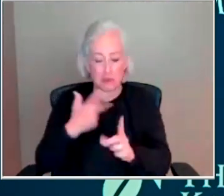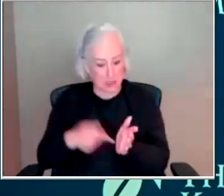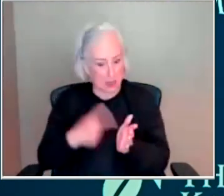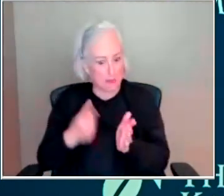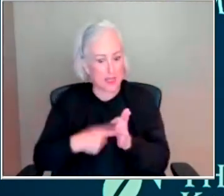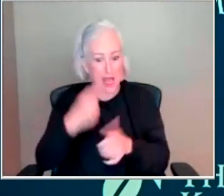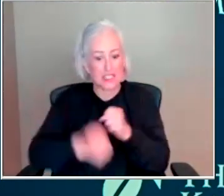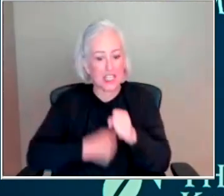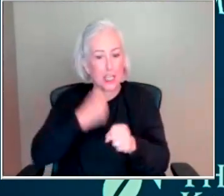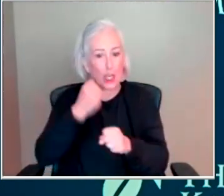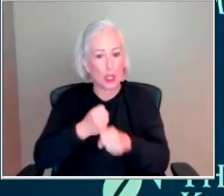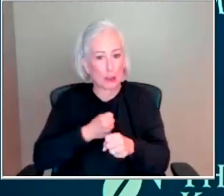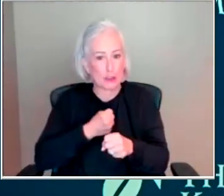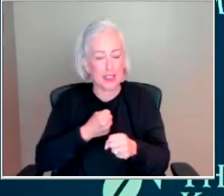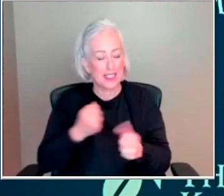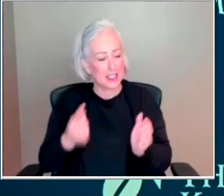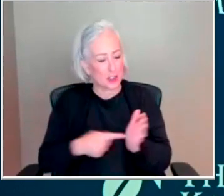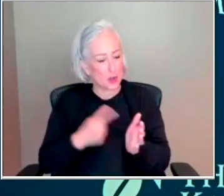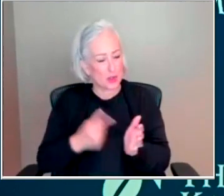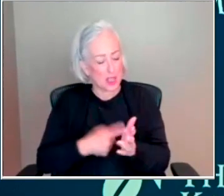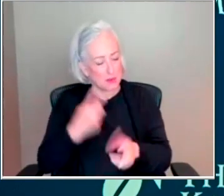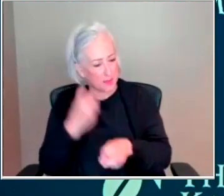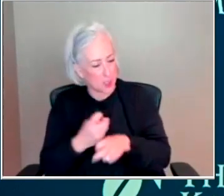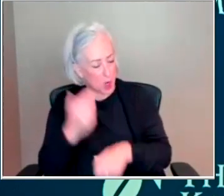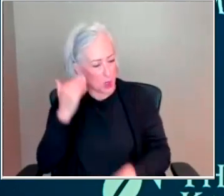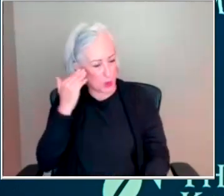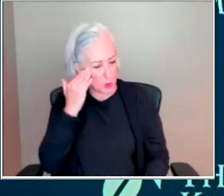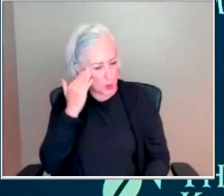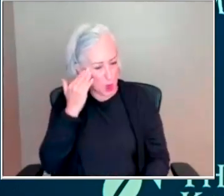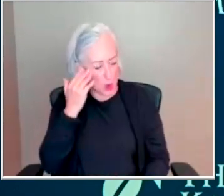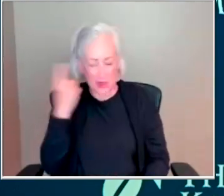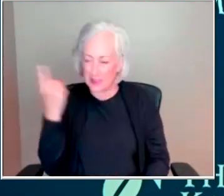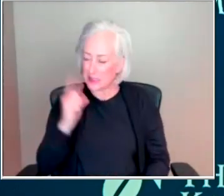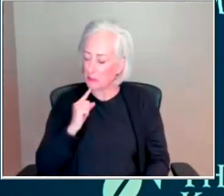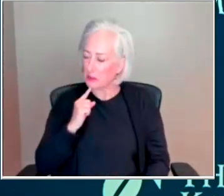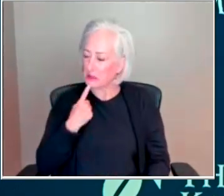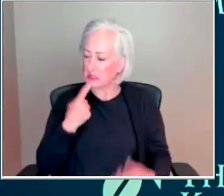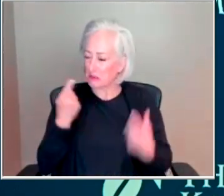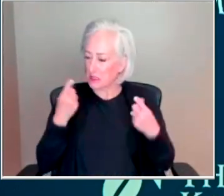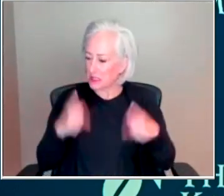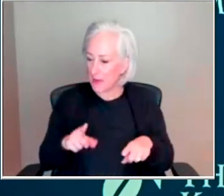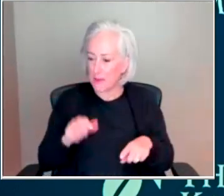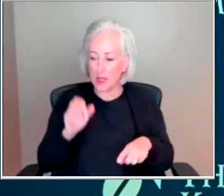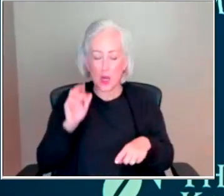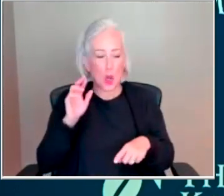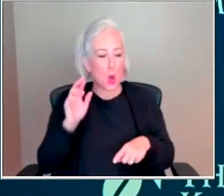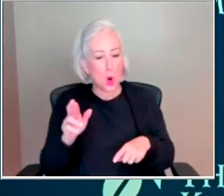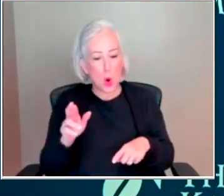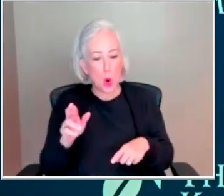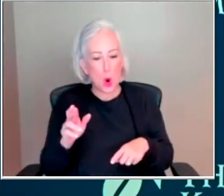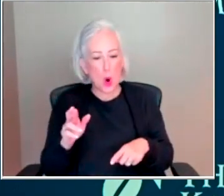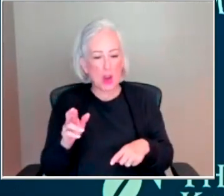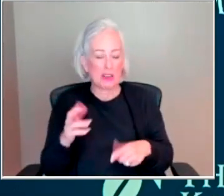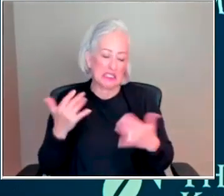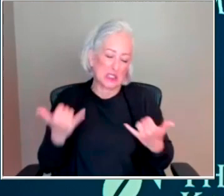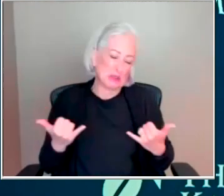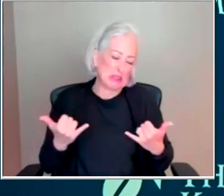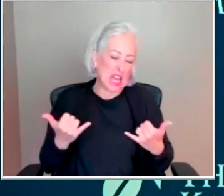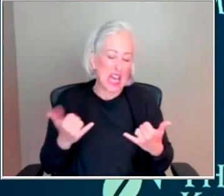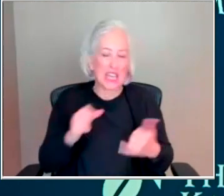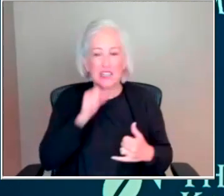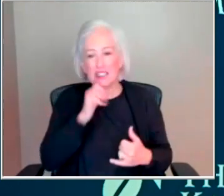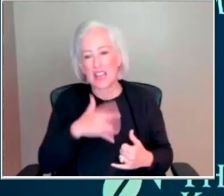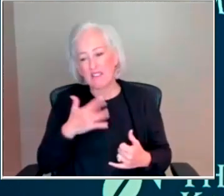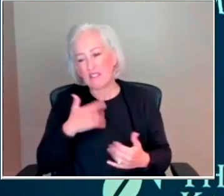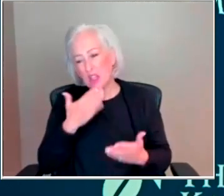difficult sometimes to perceive when the dramatic changes have happened, because it's just a day, maybe I'm just not feeling as good as the day before. So it's not. It